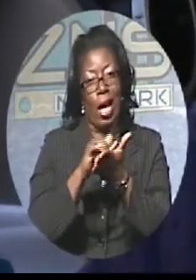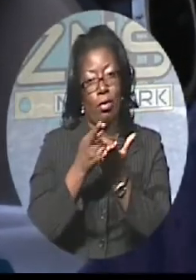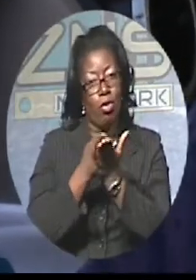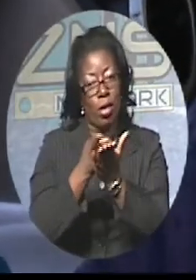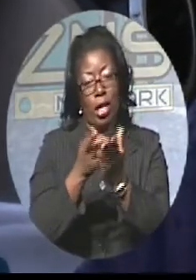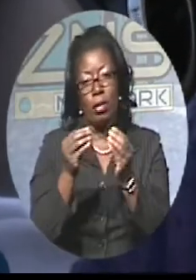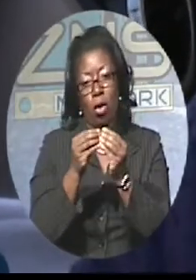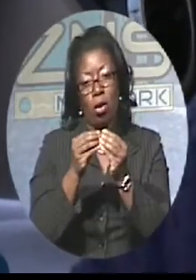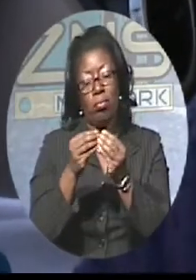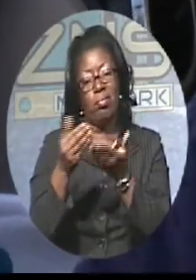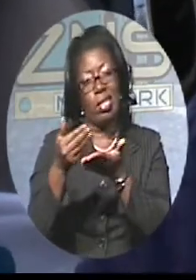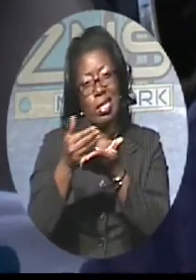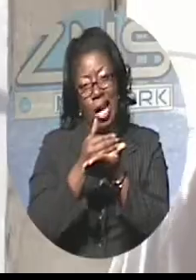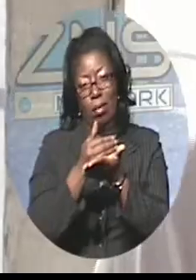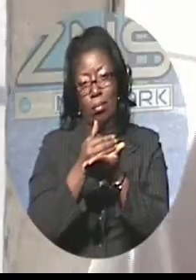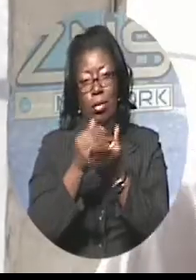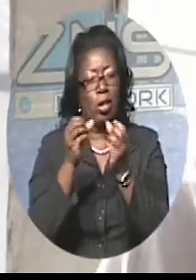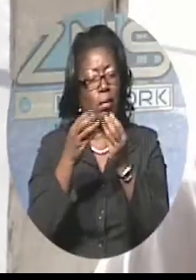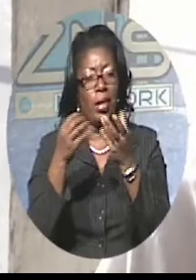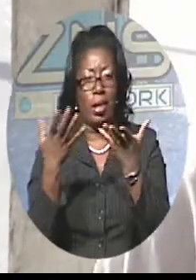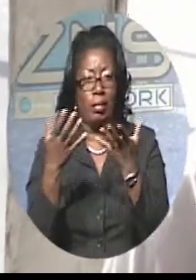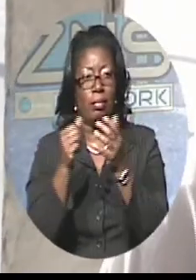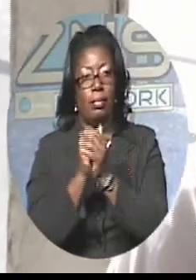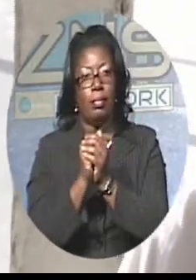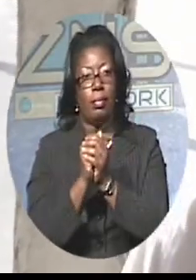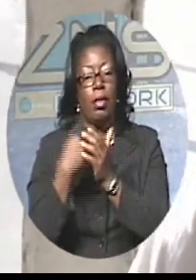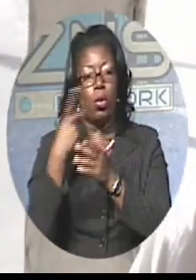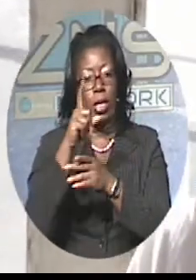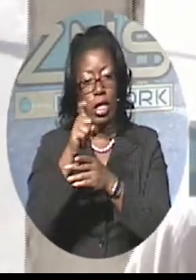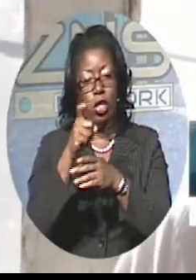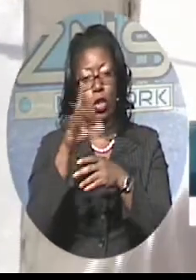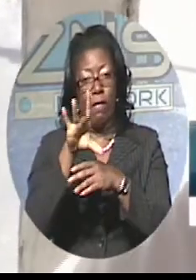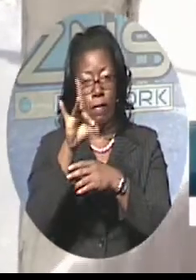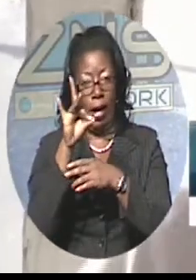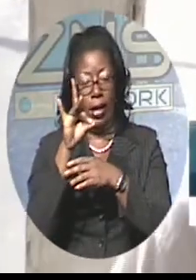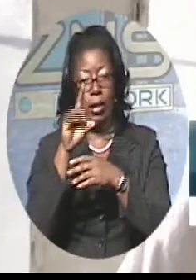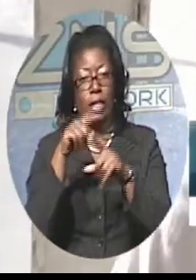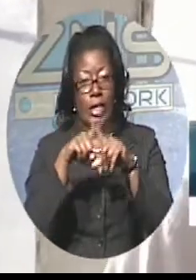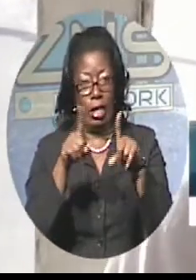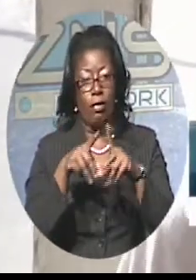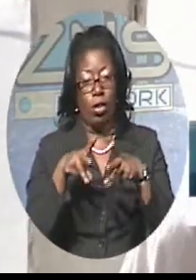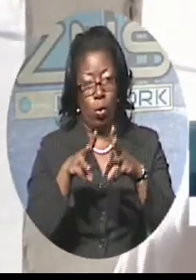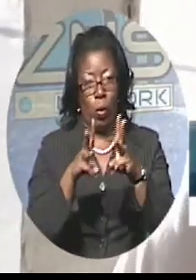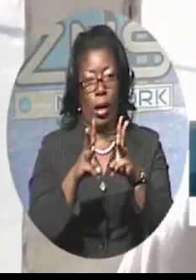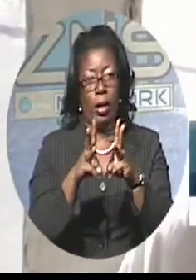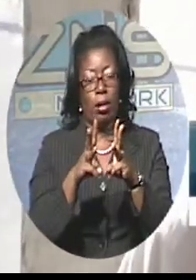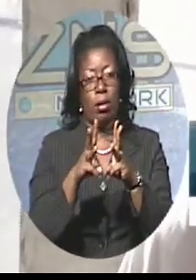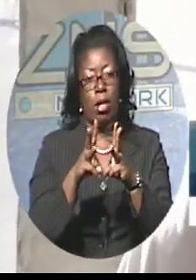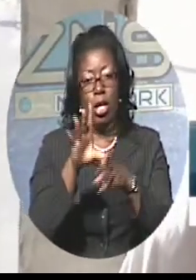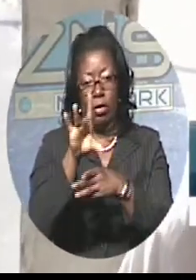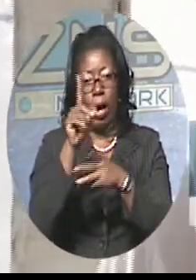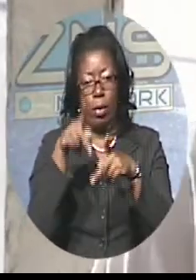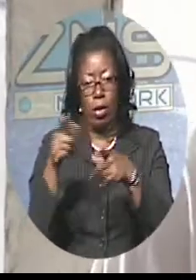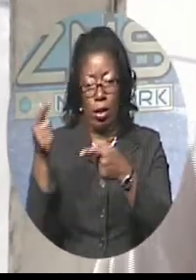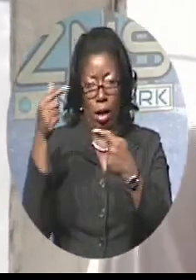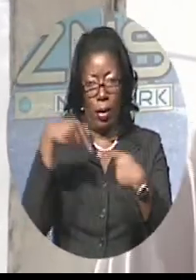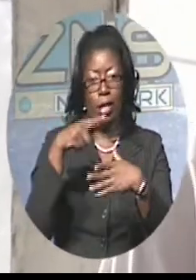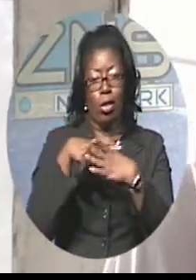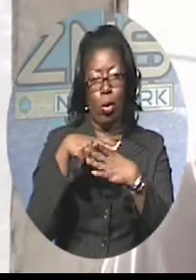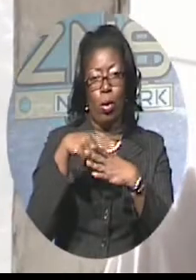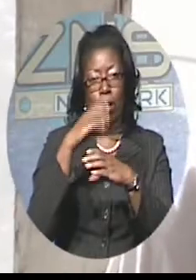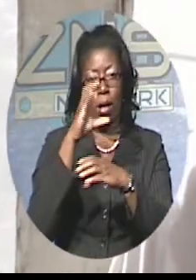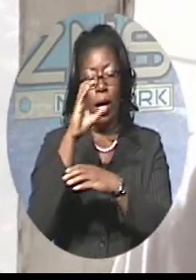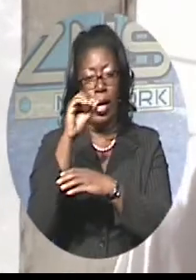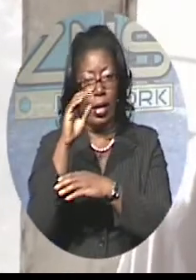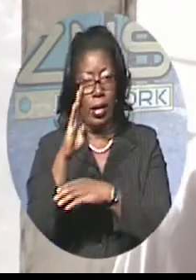you make some, but not like that. We have to find creative ways to get the persons to want to go in our cabs. And one of the things I always